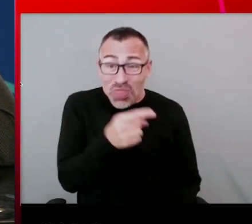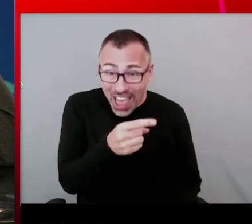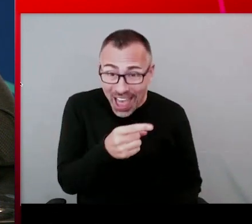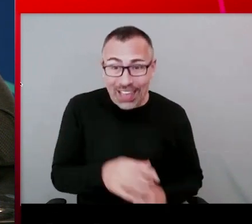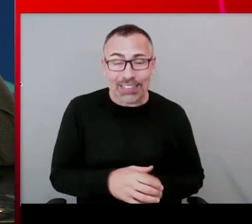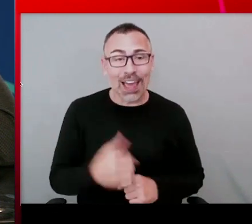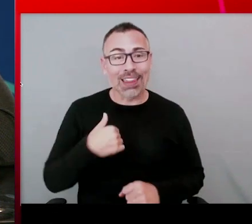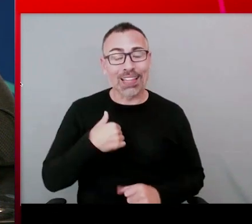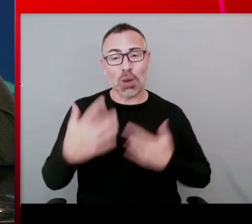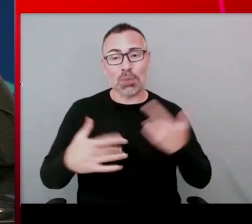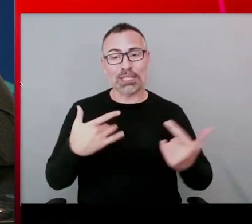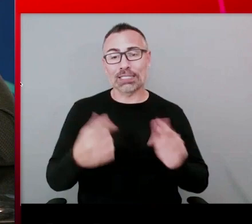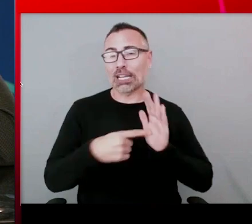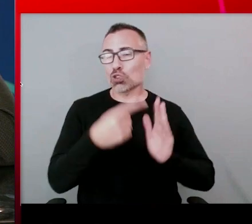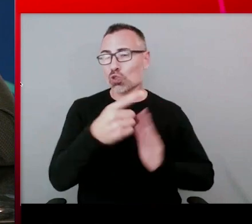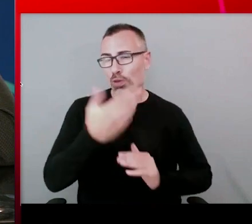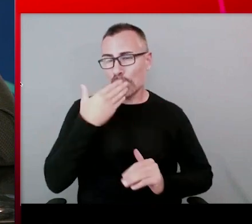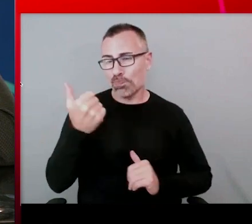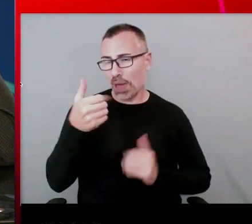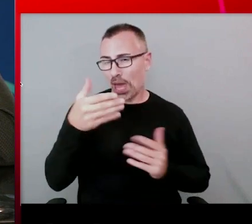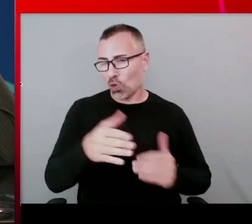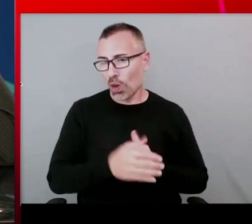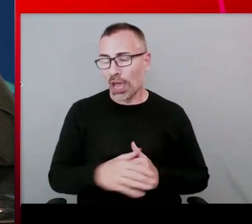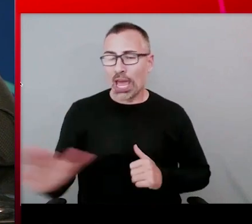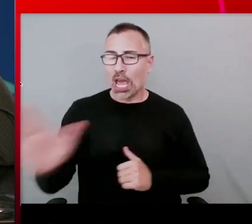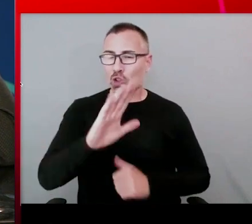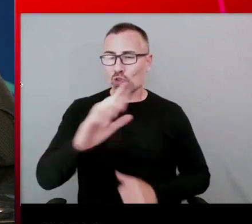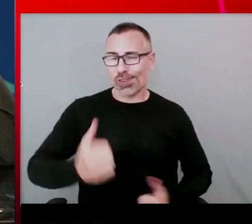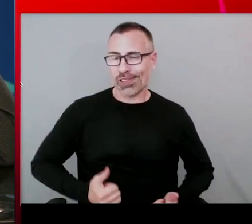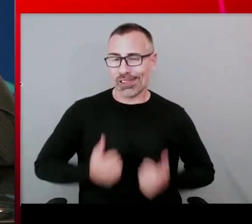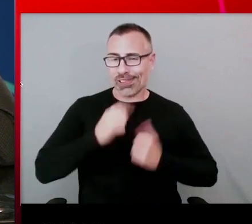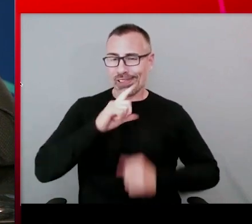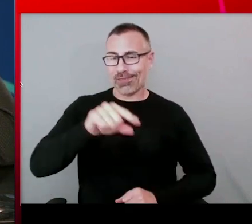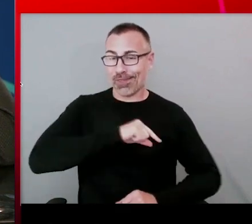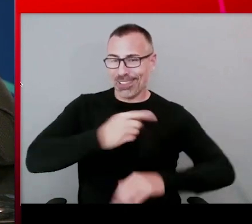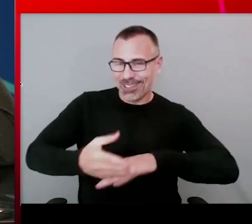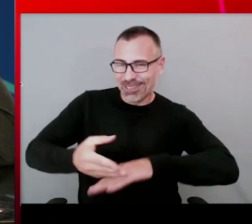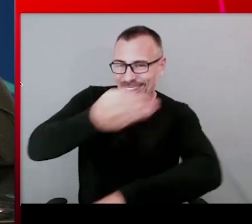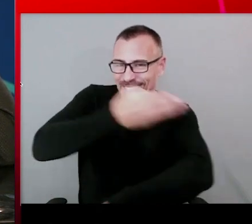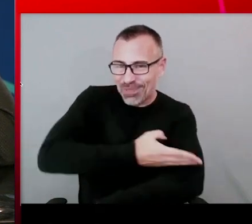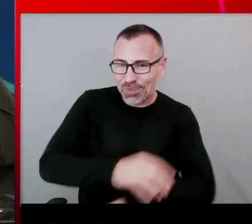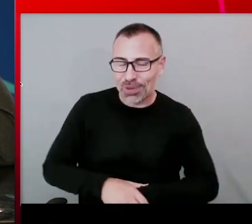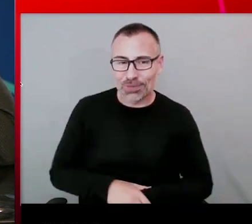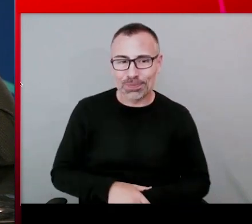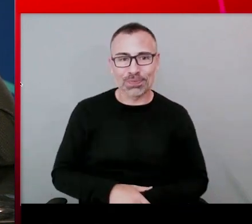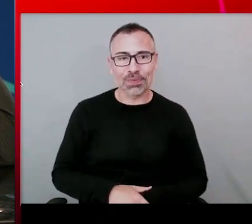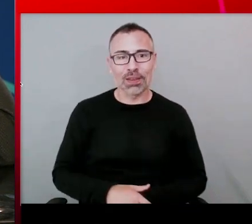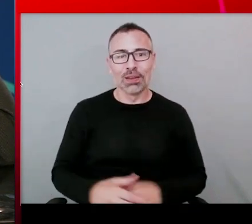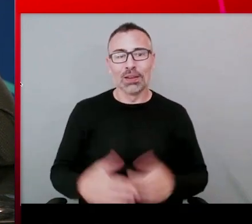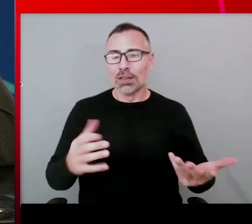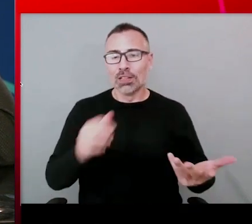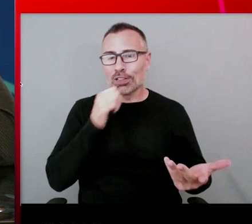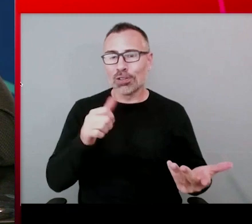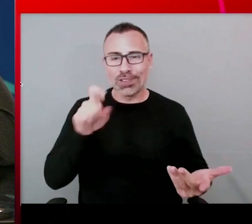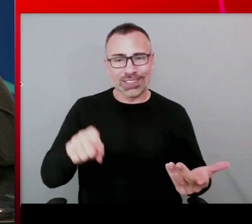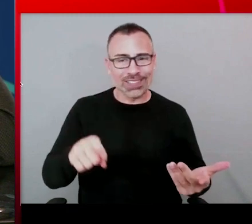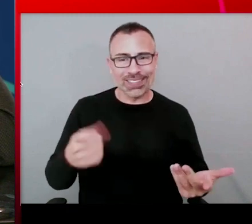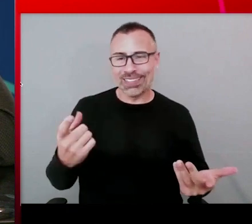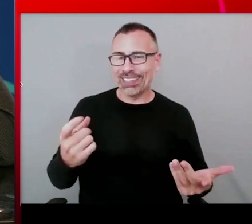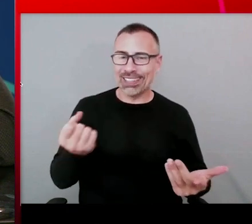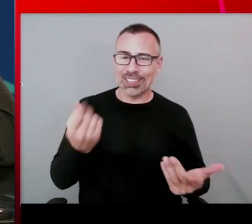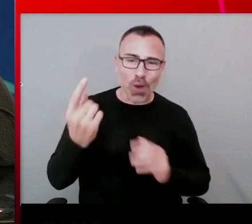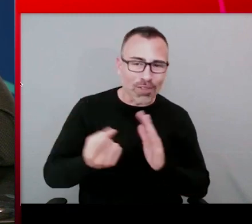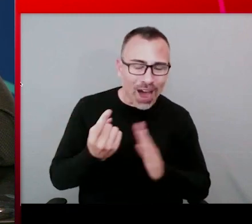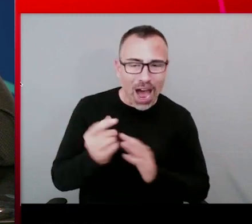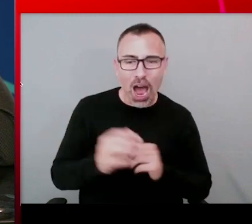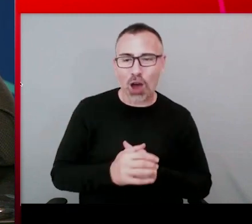better way and actually something that will give you quality of life. So you don't need to, release off hours on Saturday night, roll back and wait until next week if